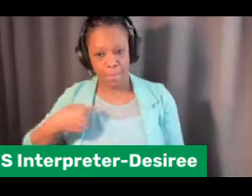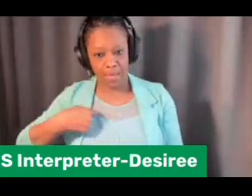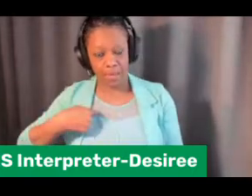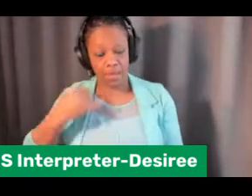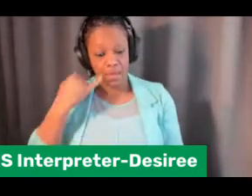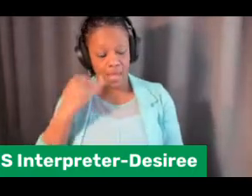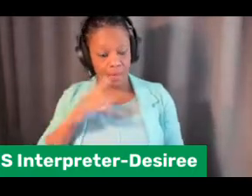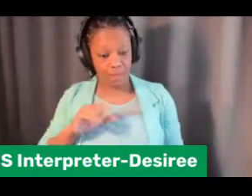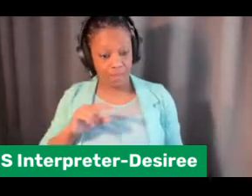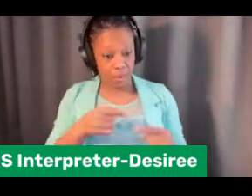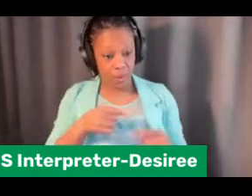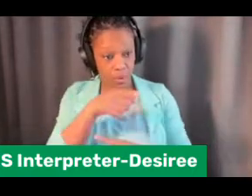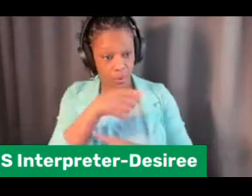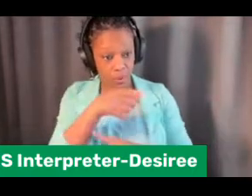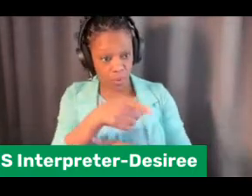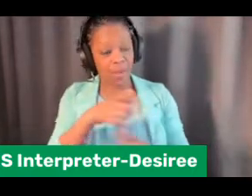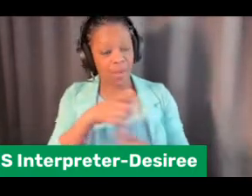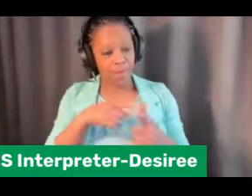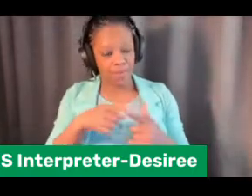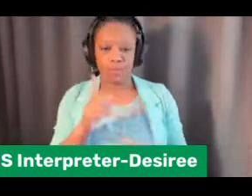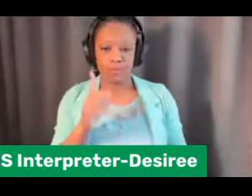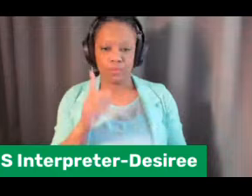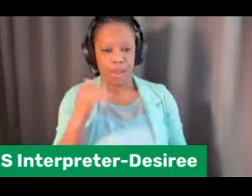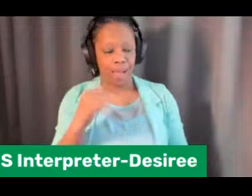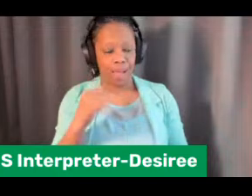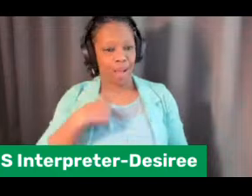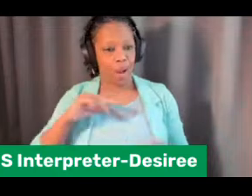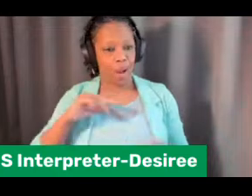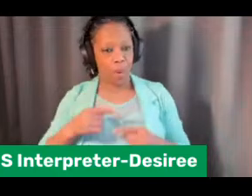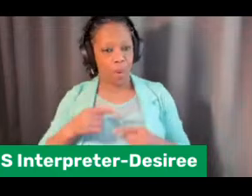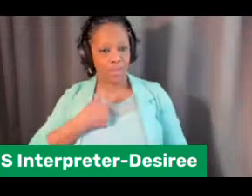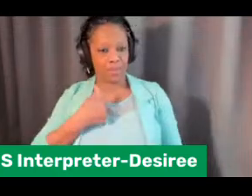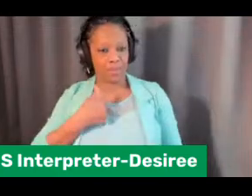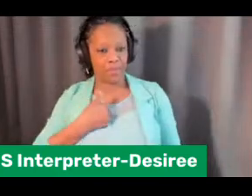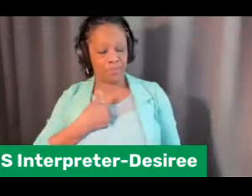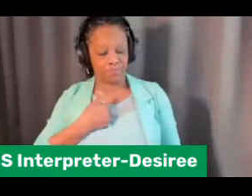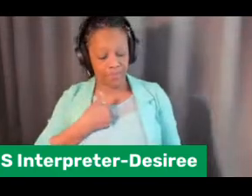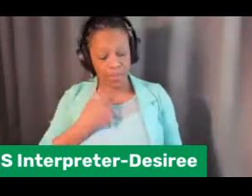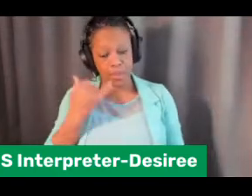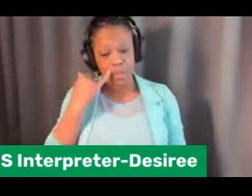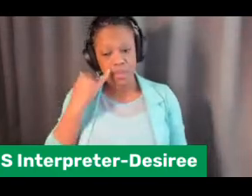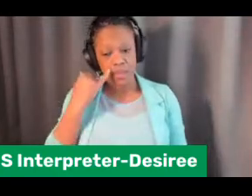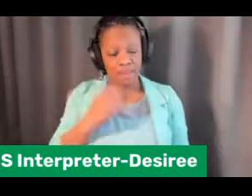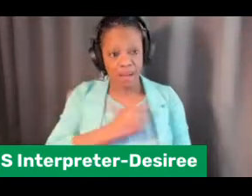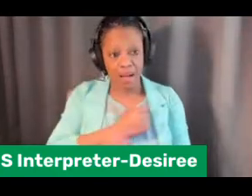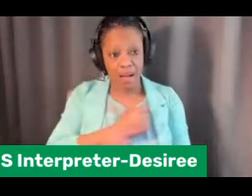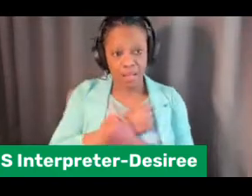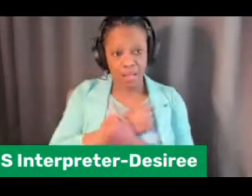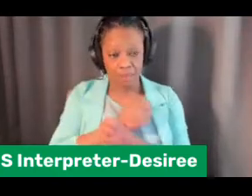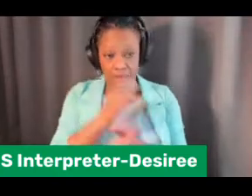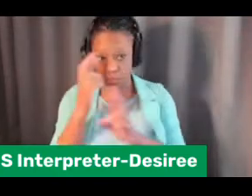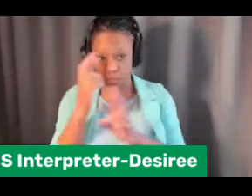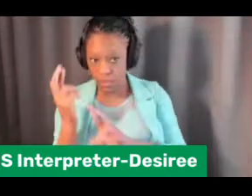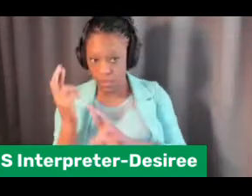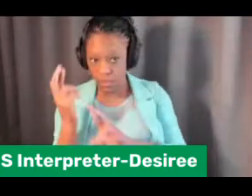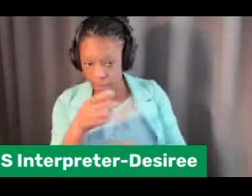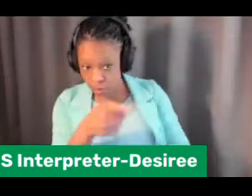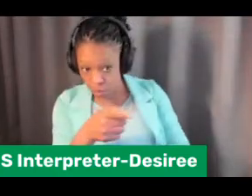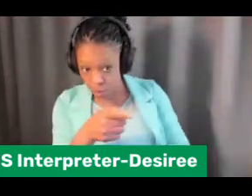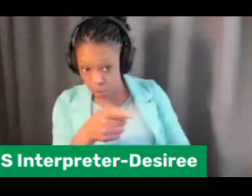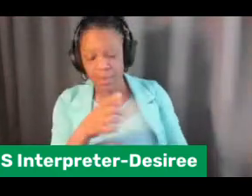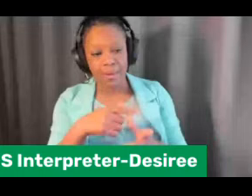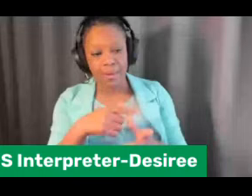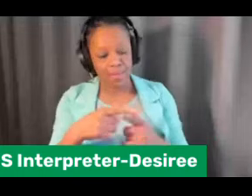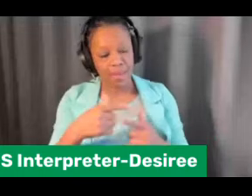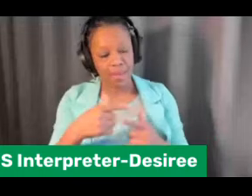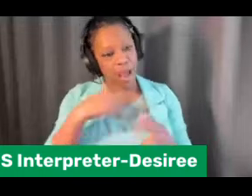to you, I do harm to myself. If I love and respect you, I love and respect